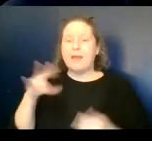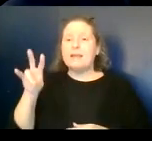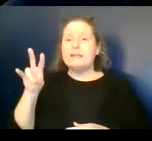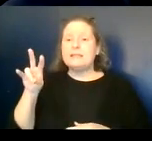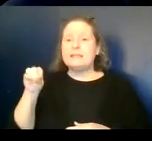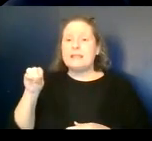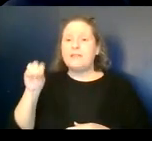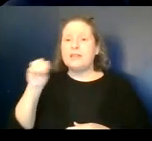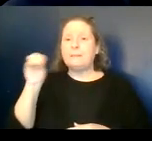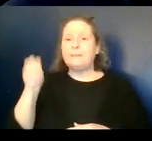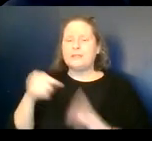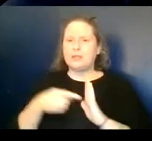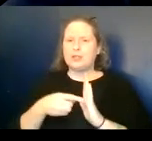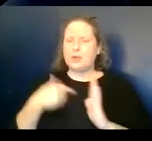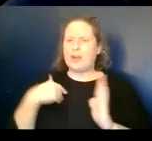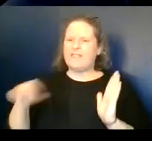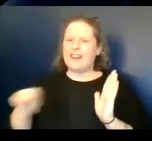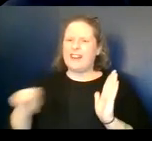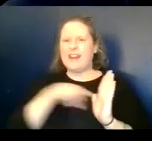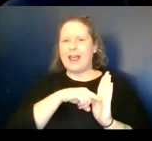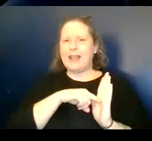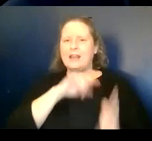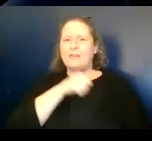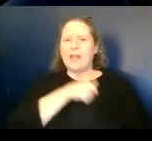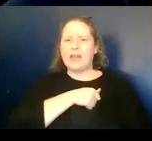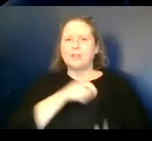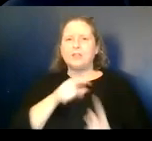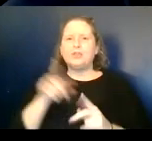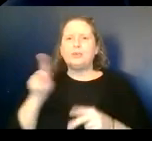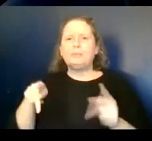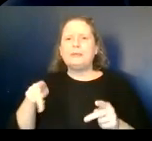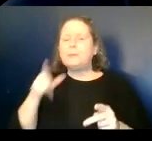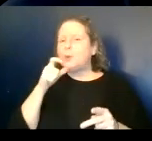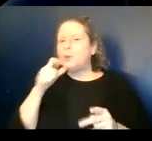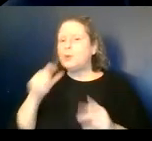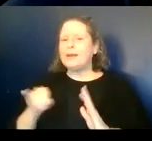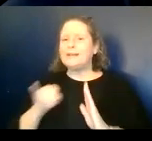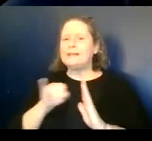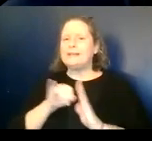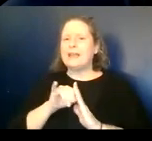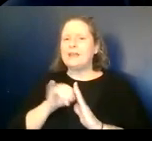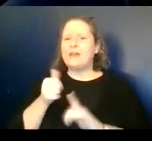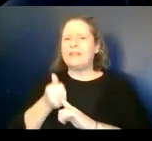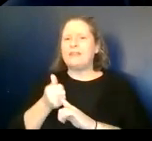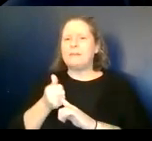have negative attitudes towards individuals who identify themselves as being in the